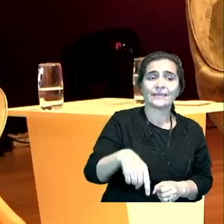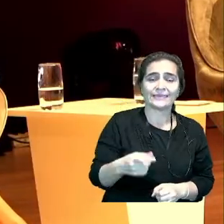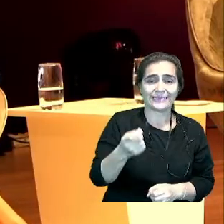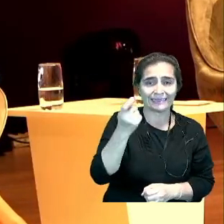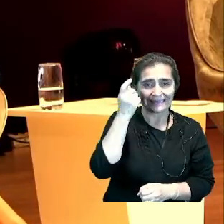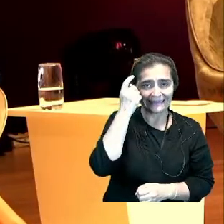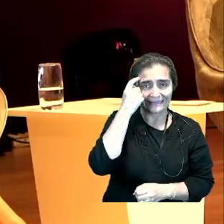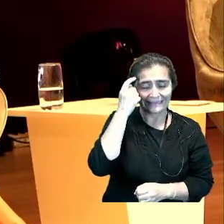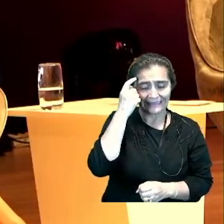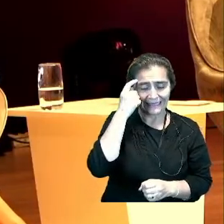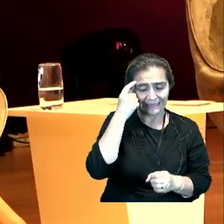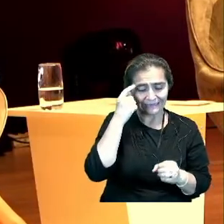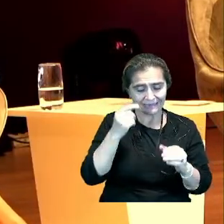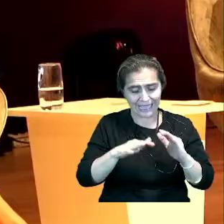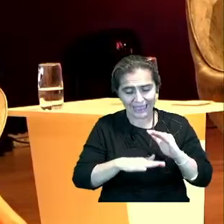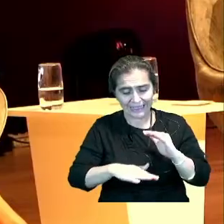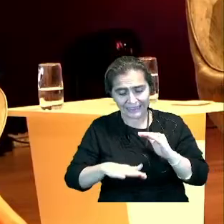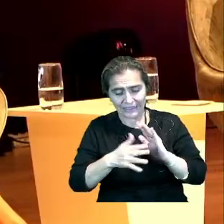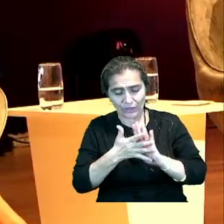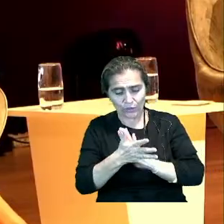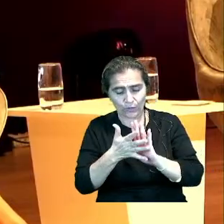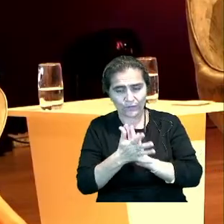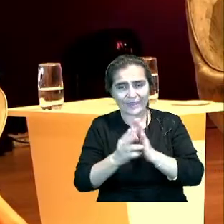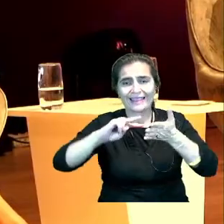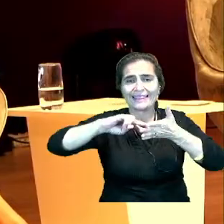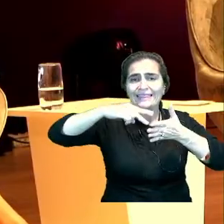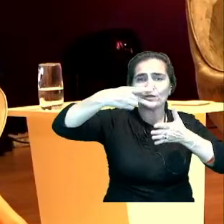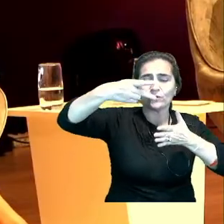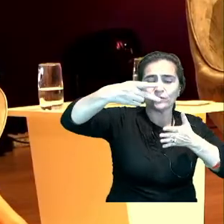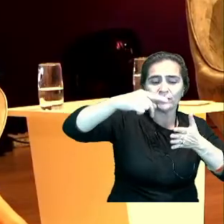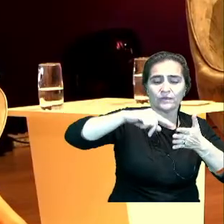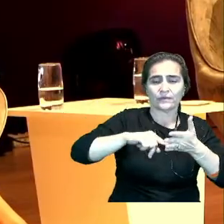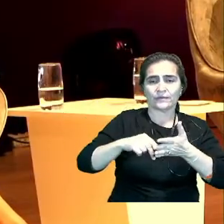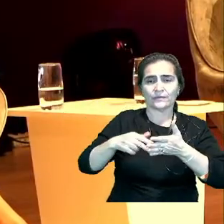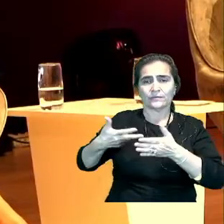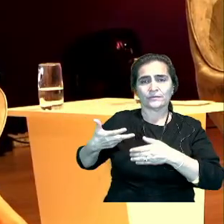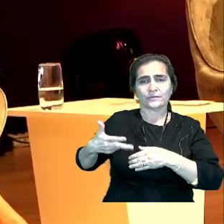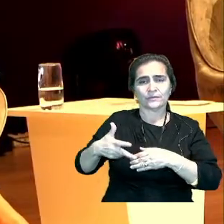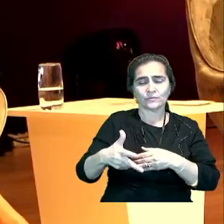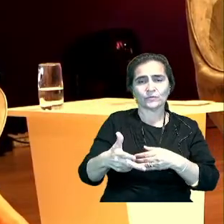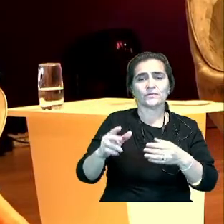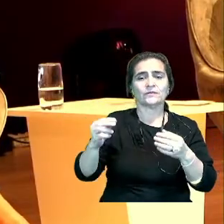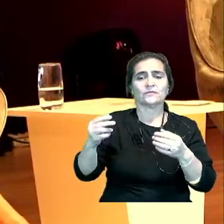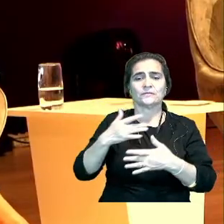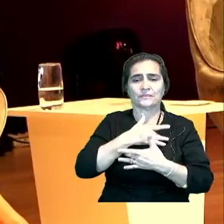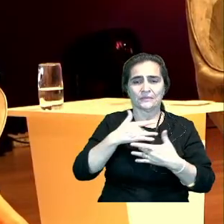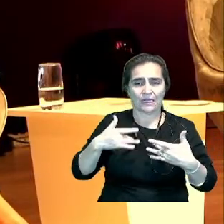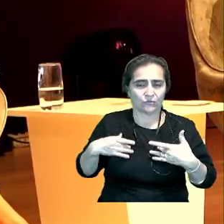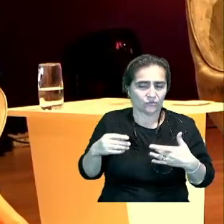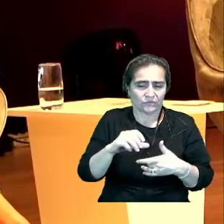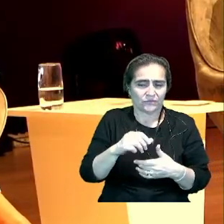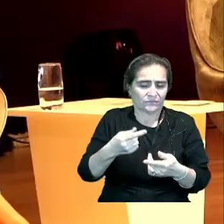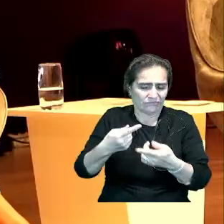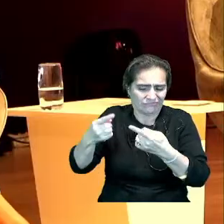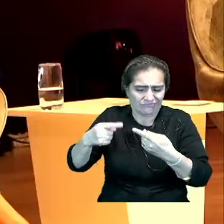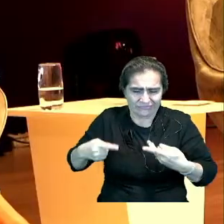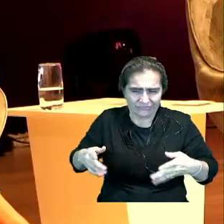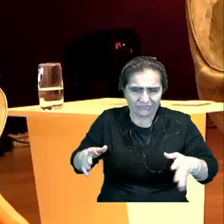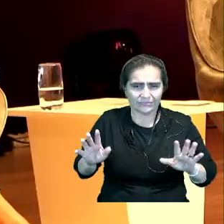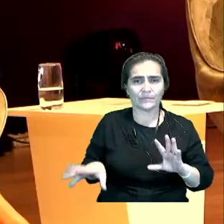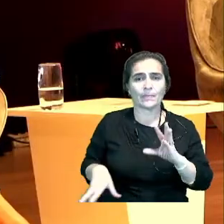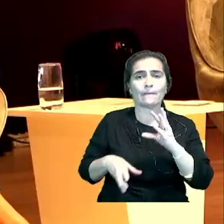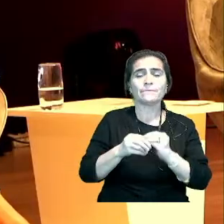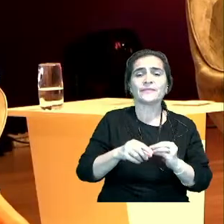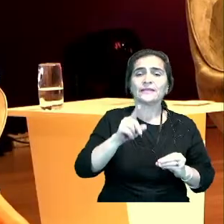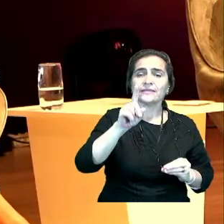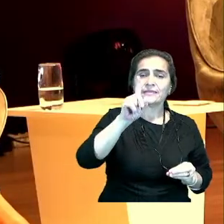for data intelligence and the technology sector and transportation, health, and other economic